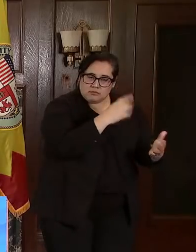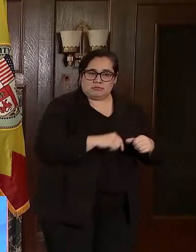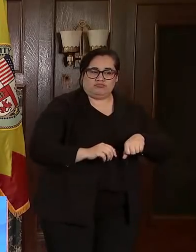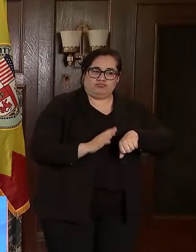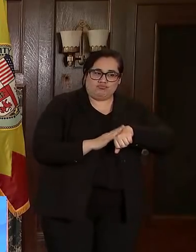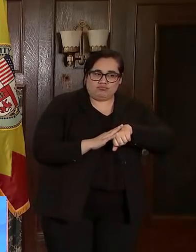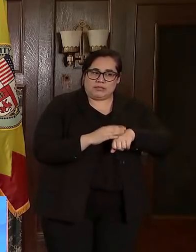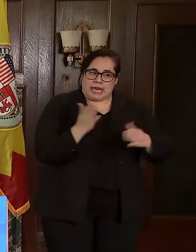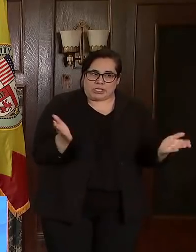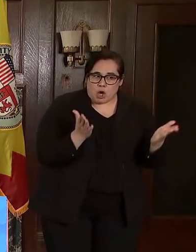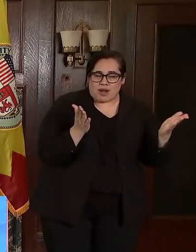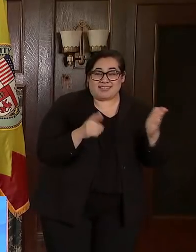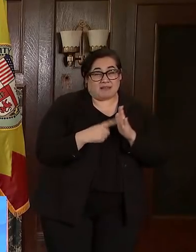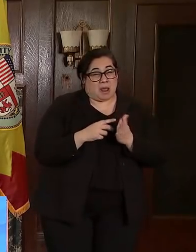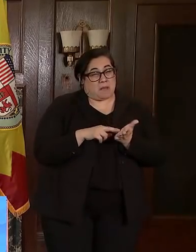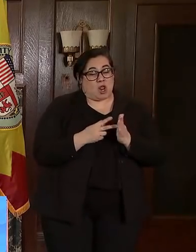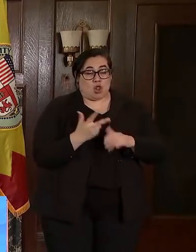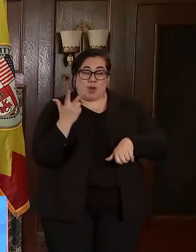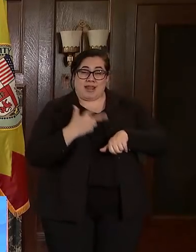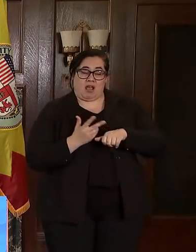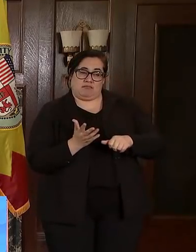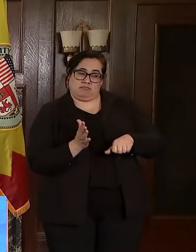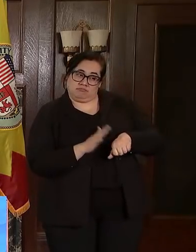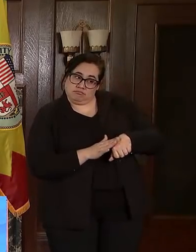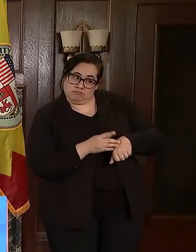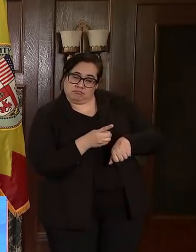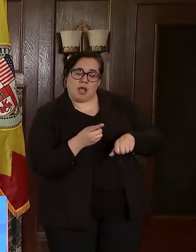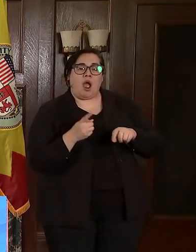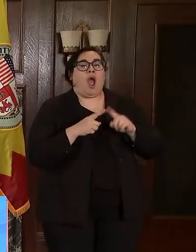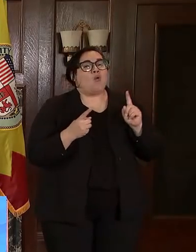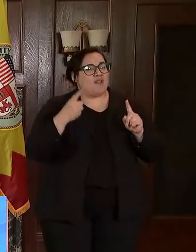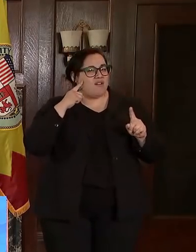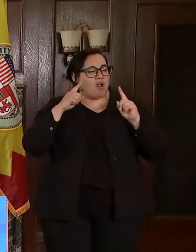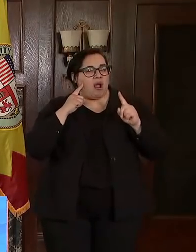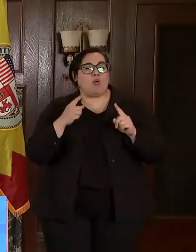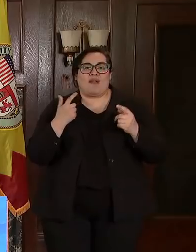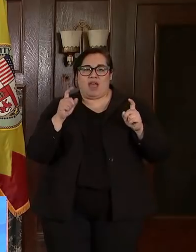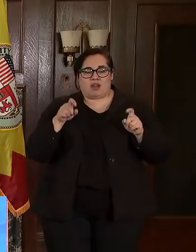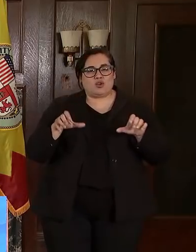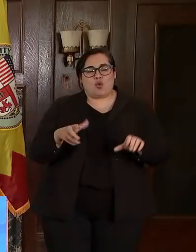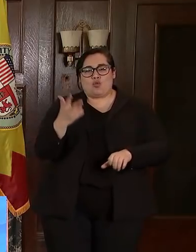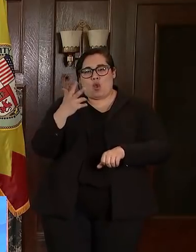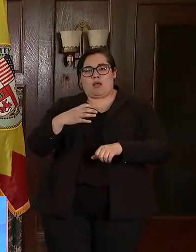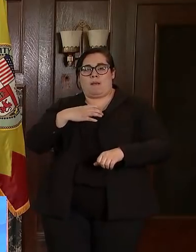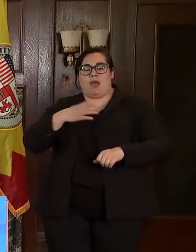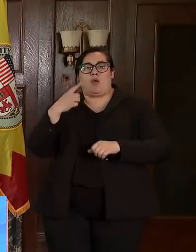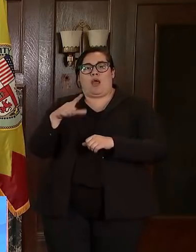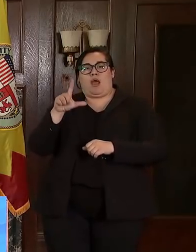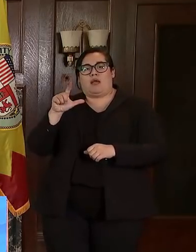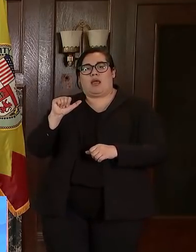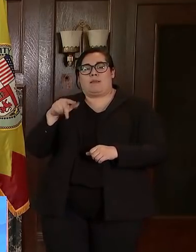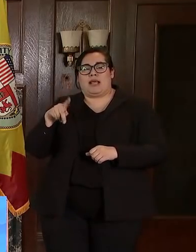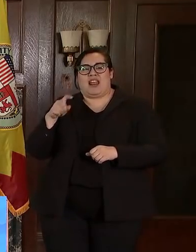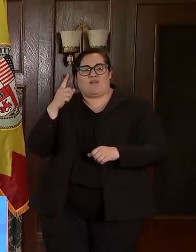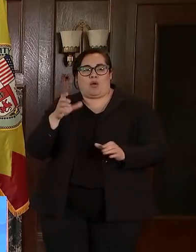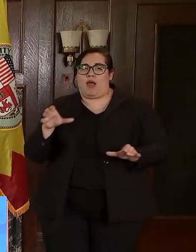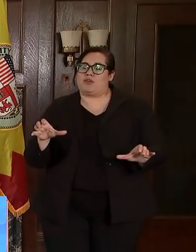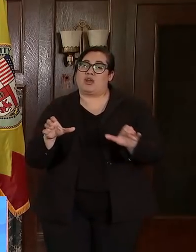encouragement. And we've had to refer 3 complaints by LAPD for action. Some of them did move then from inside